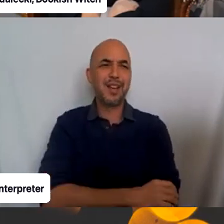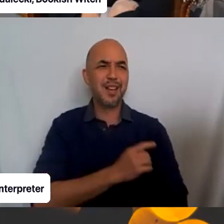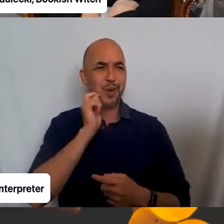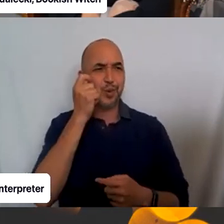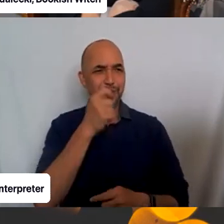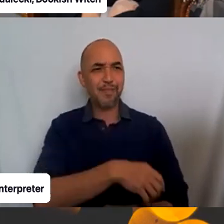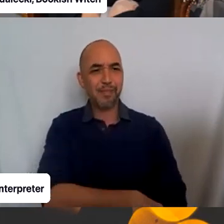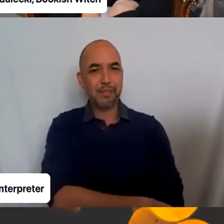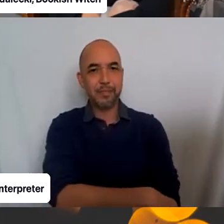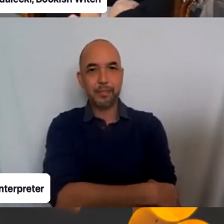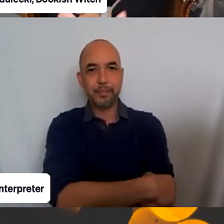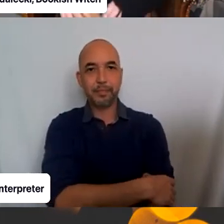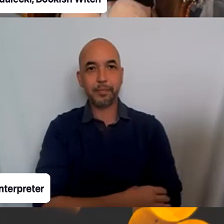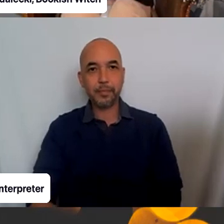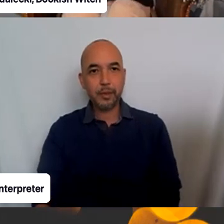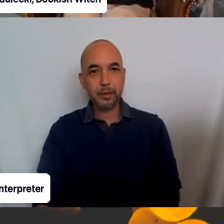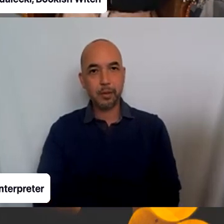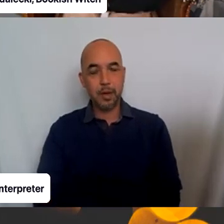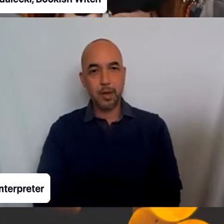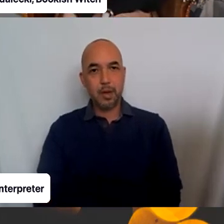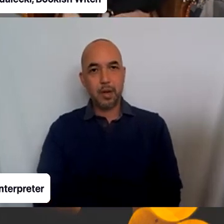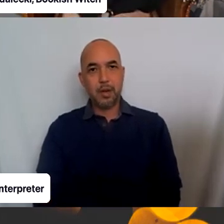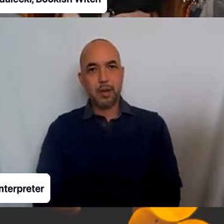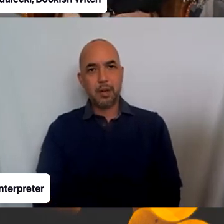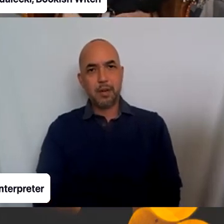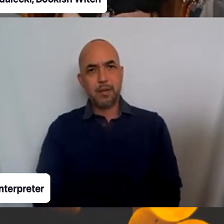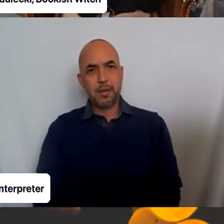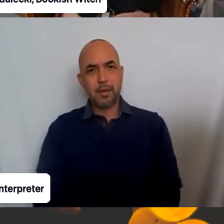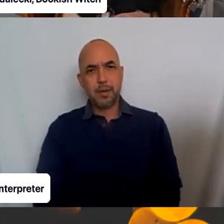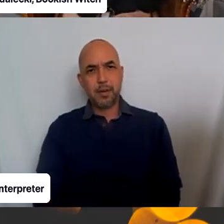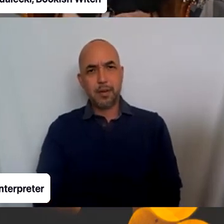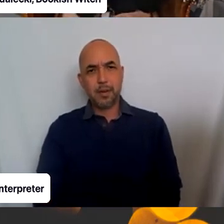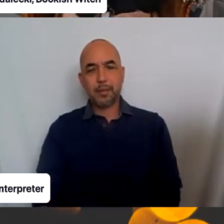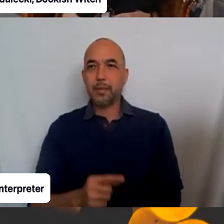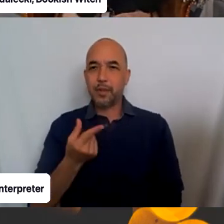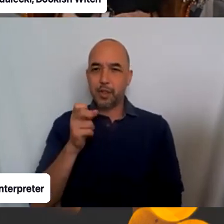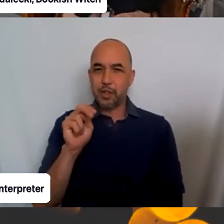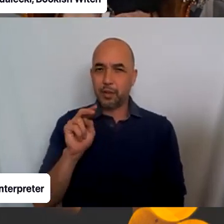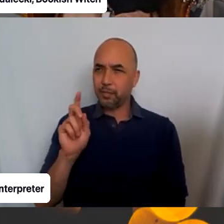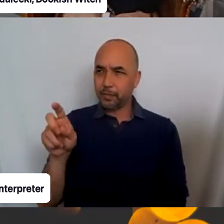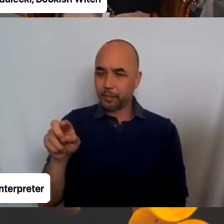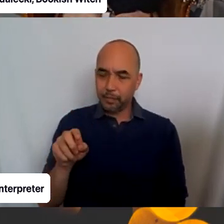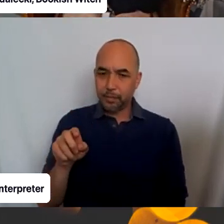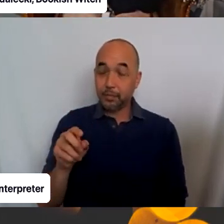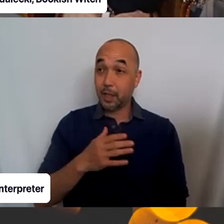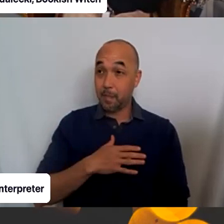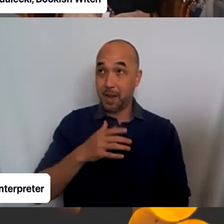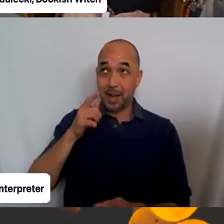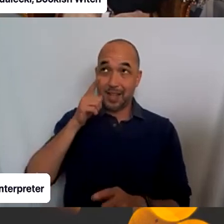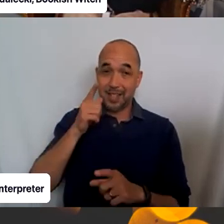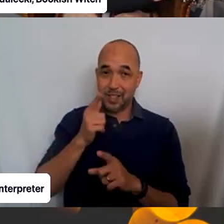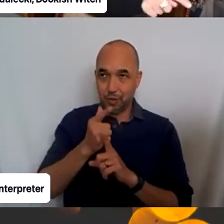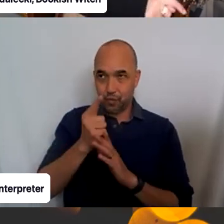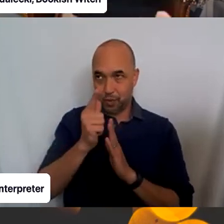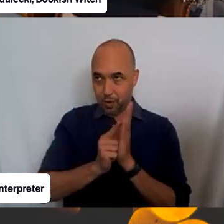awesome. It's Southern too, isn't it? Isn't it more of a? I mean, I know my sister-in-law's